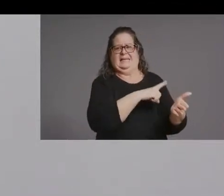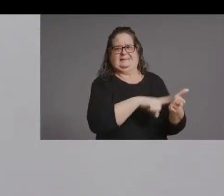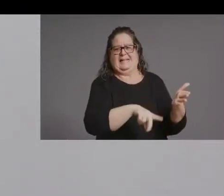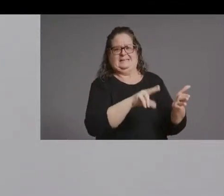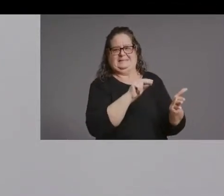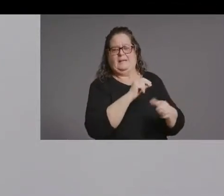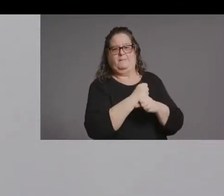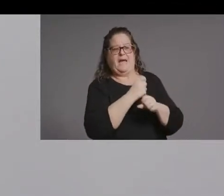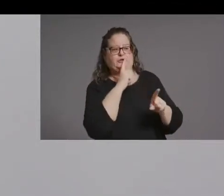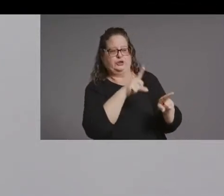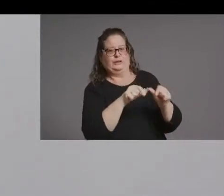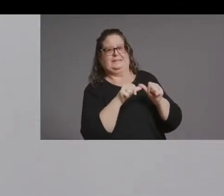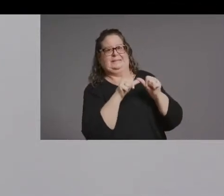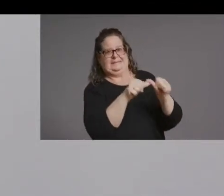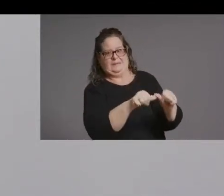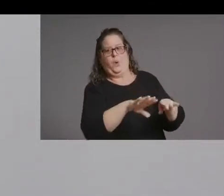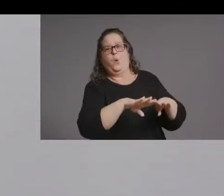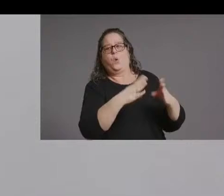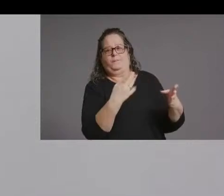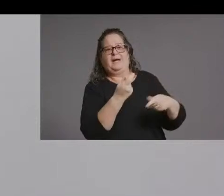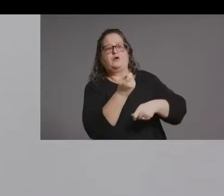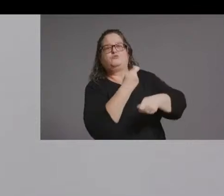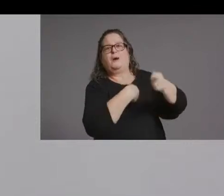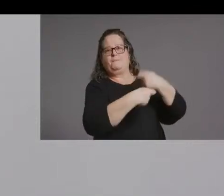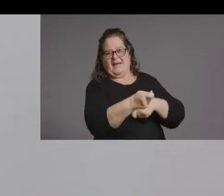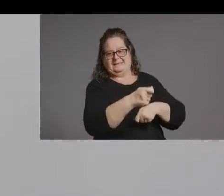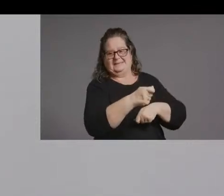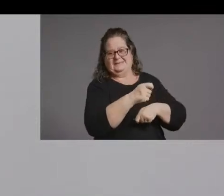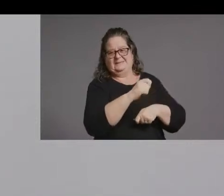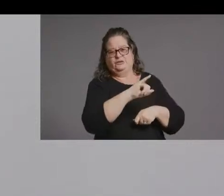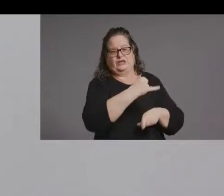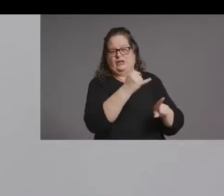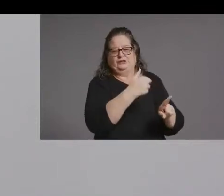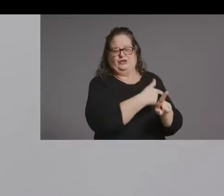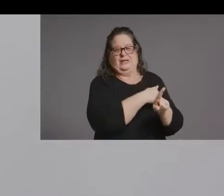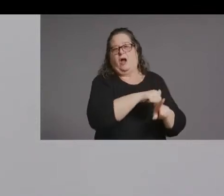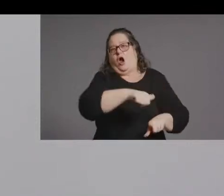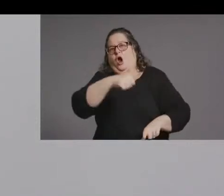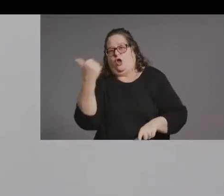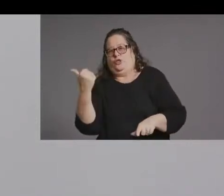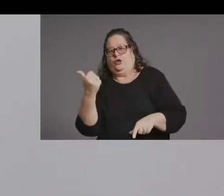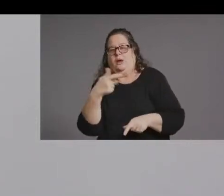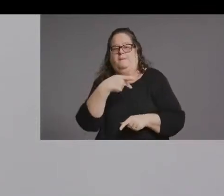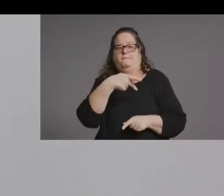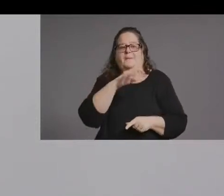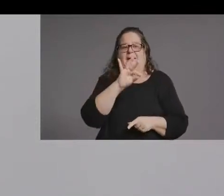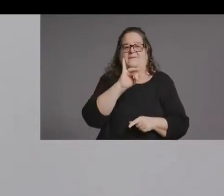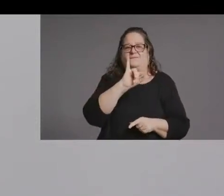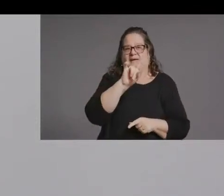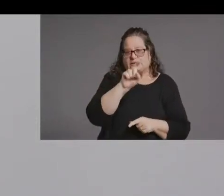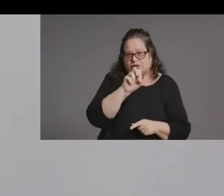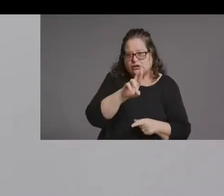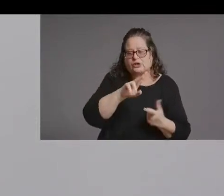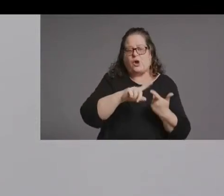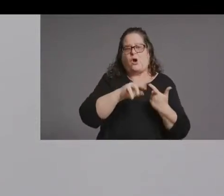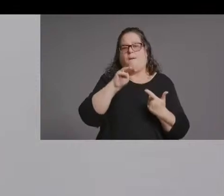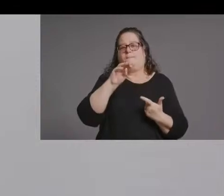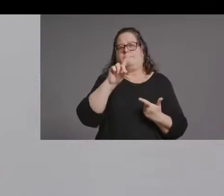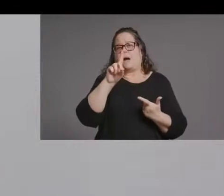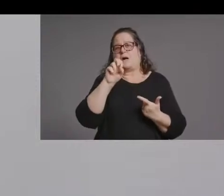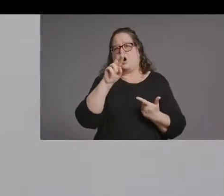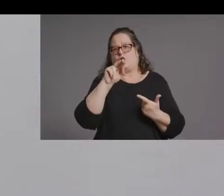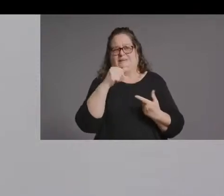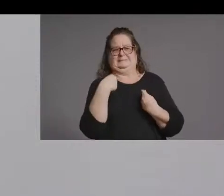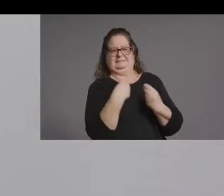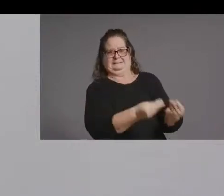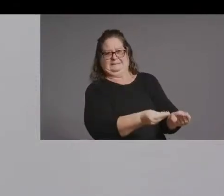trying to replace the Johnson & Johnson vaccine with Pfizer and Moderna. So we're working very closely with our county health departments